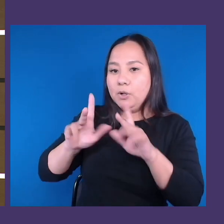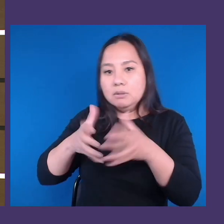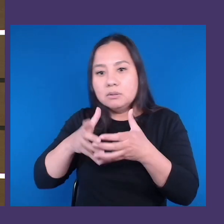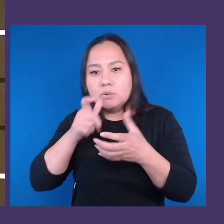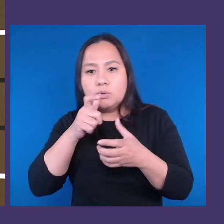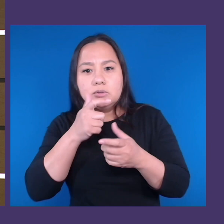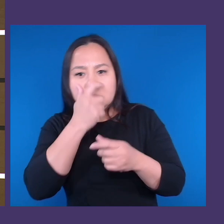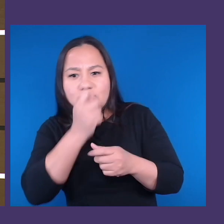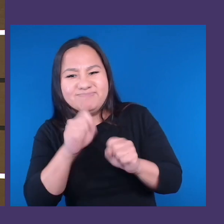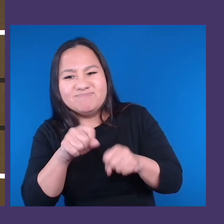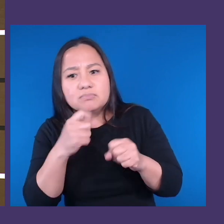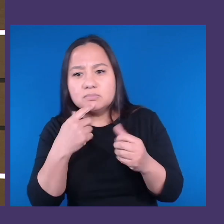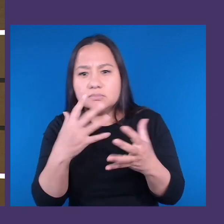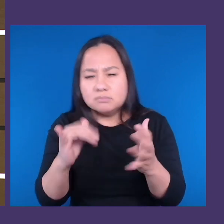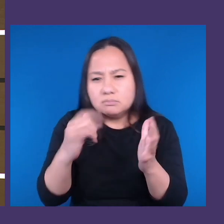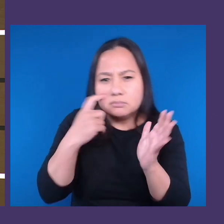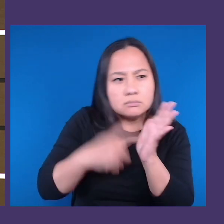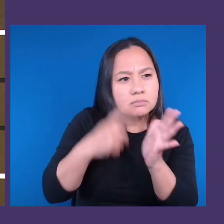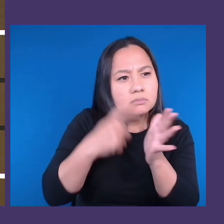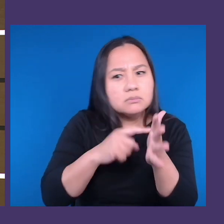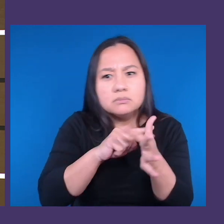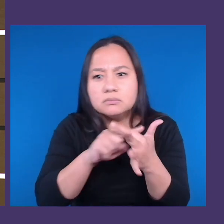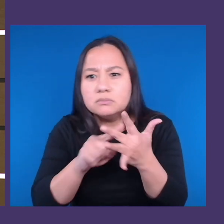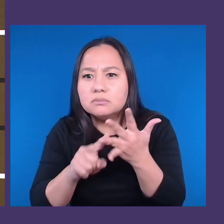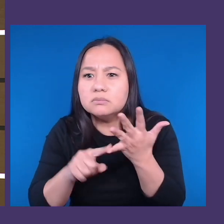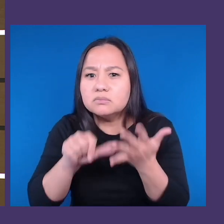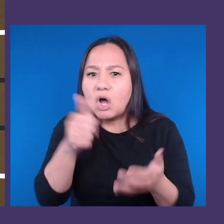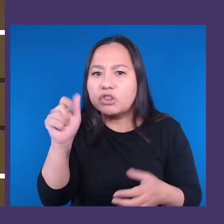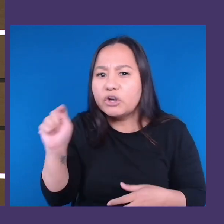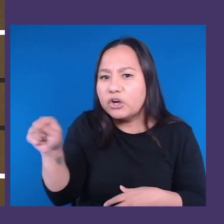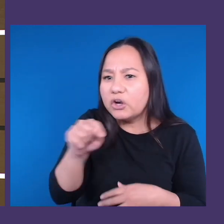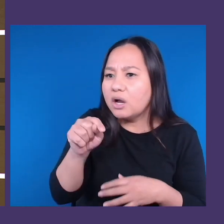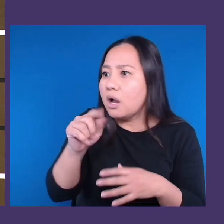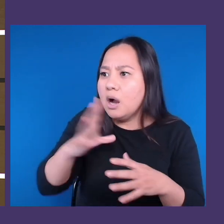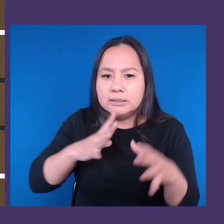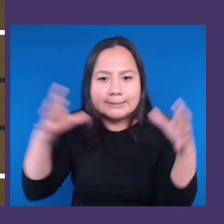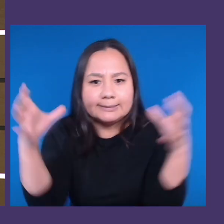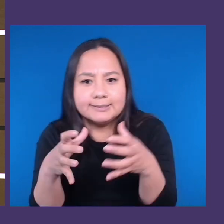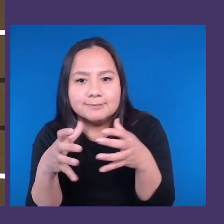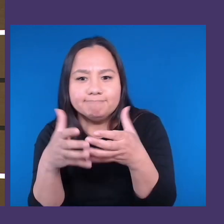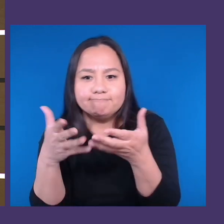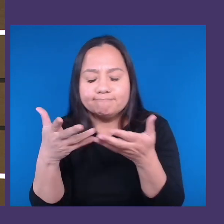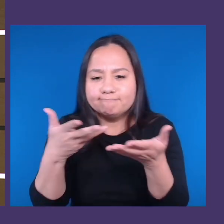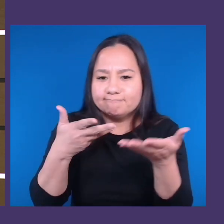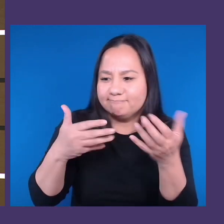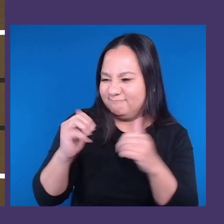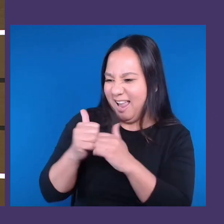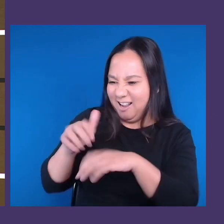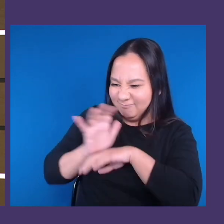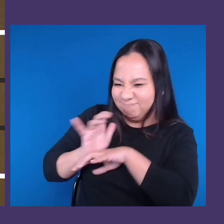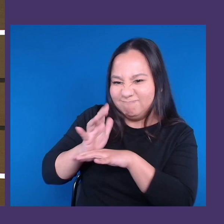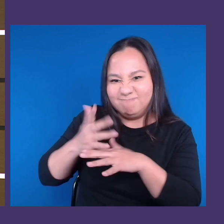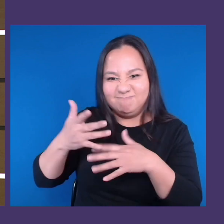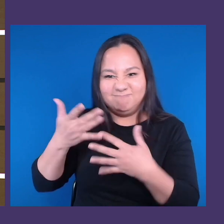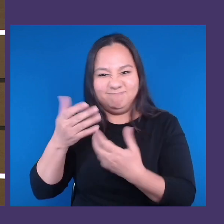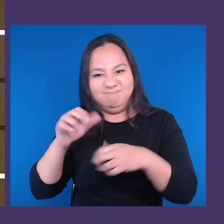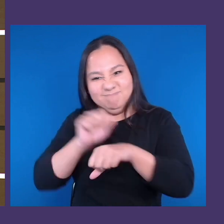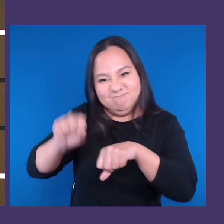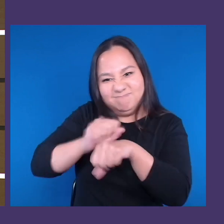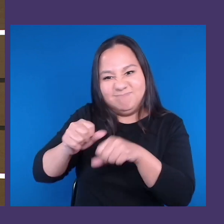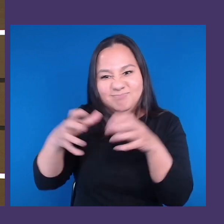not started to get together on a grassroots basis. They came together in an